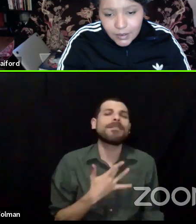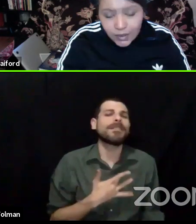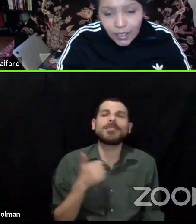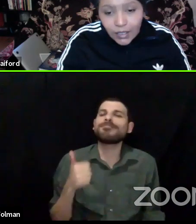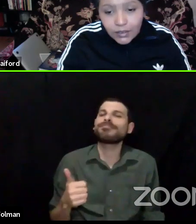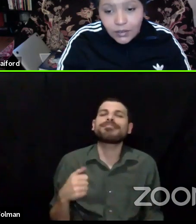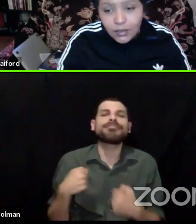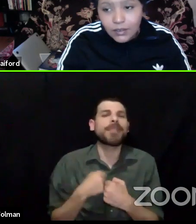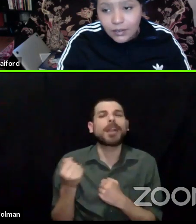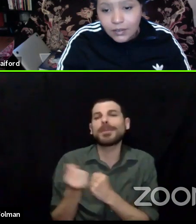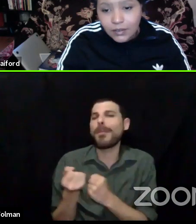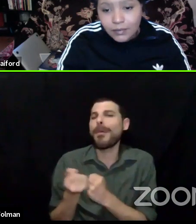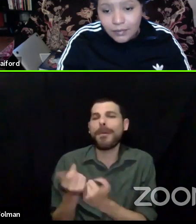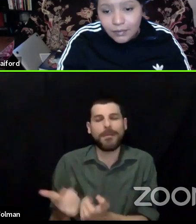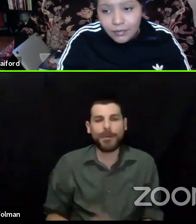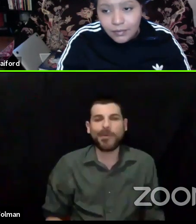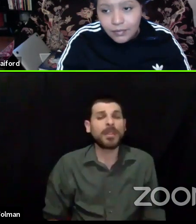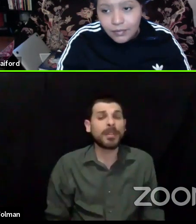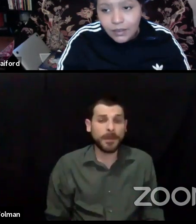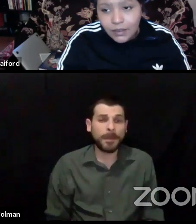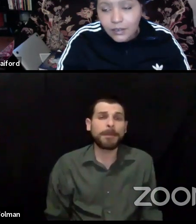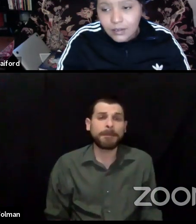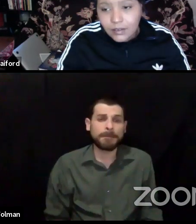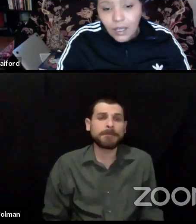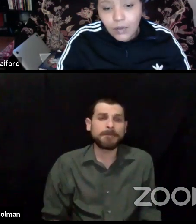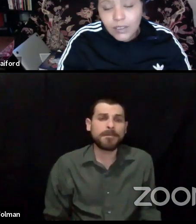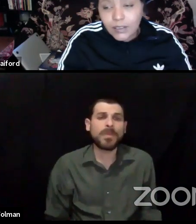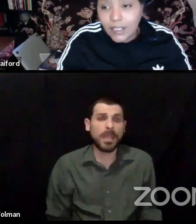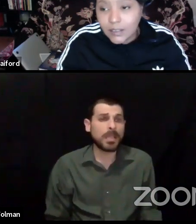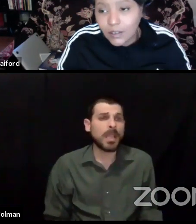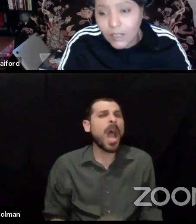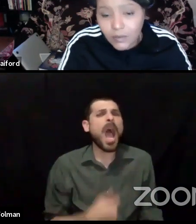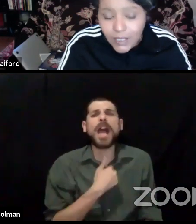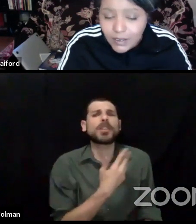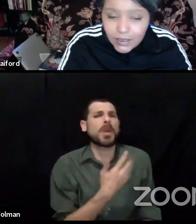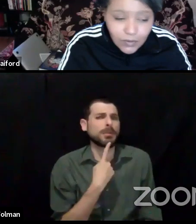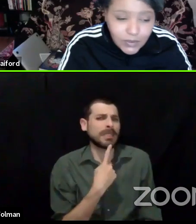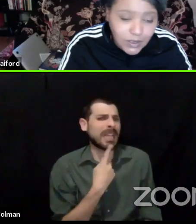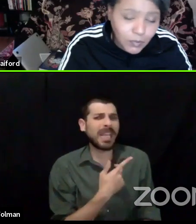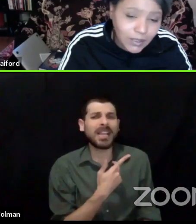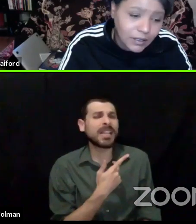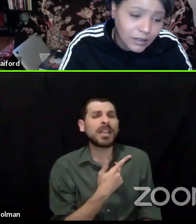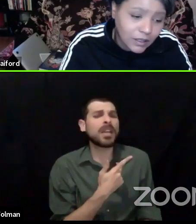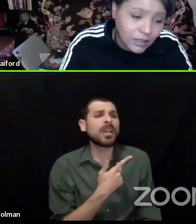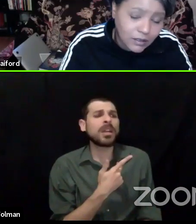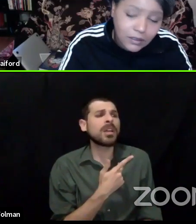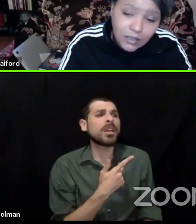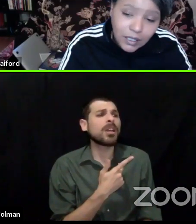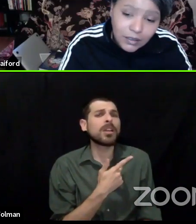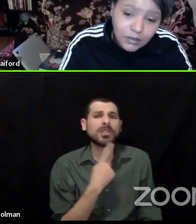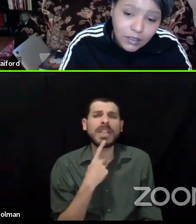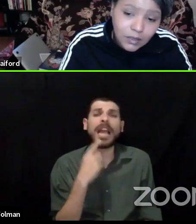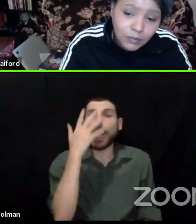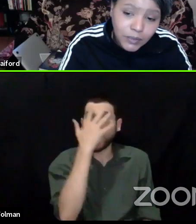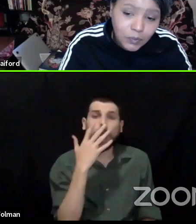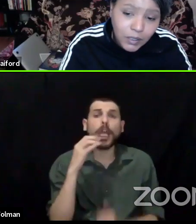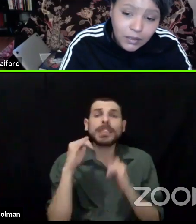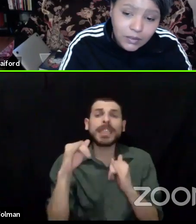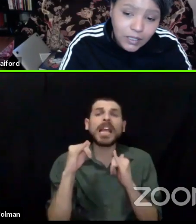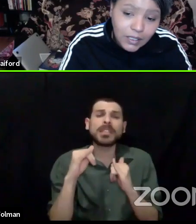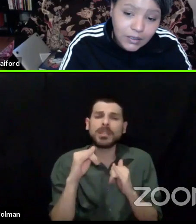yes. And don't. For the time. Yeah. I was going to say, and don't leave it at just having somebody that look like you. Be